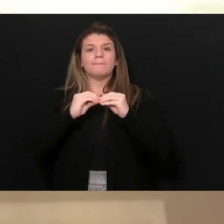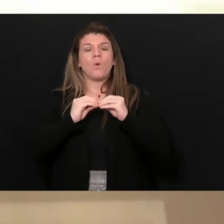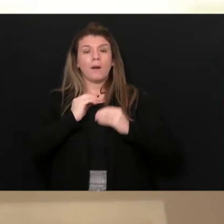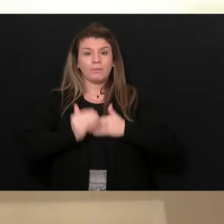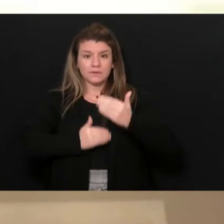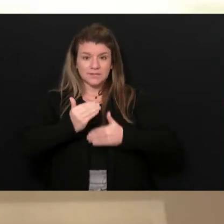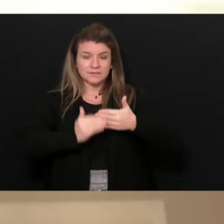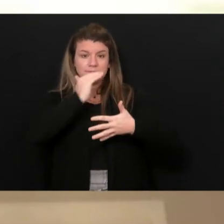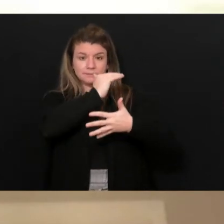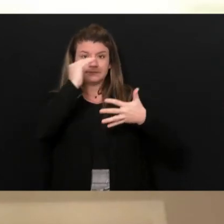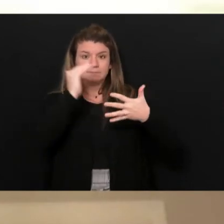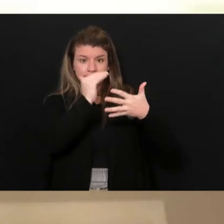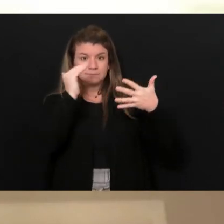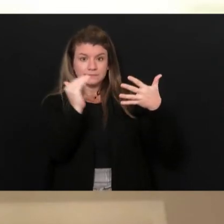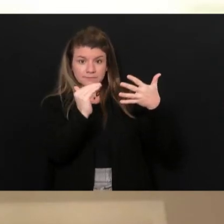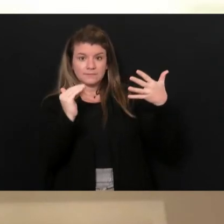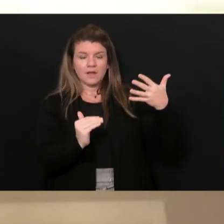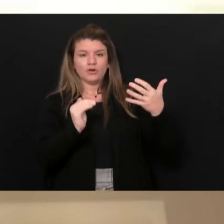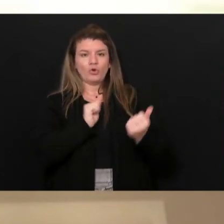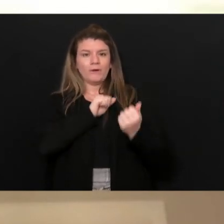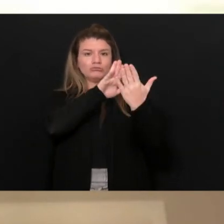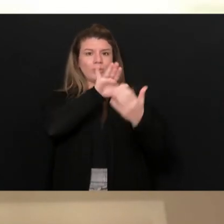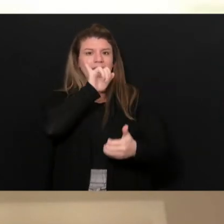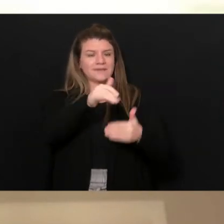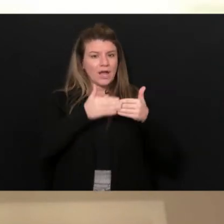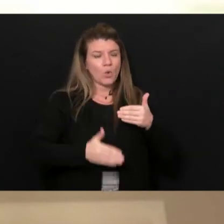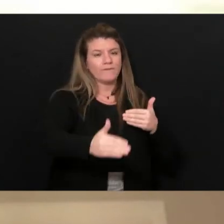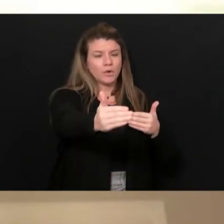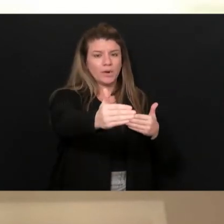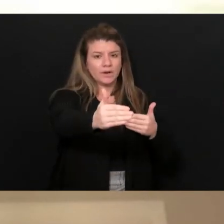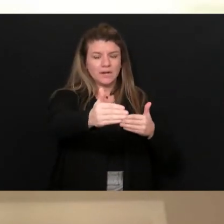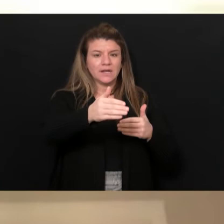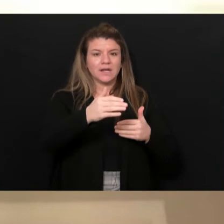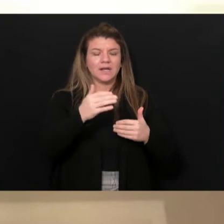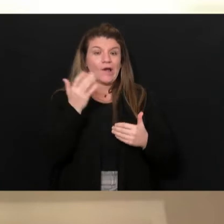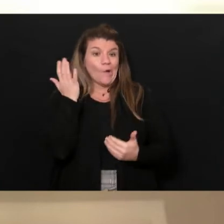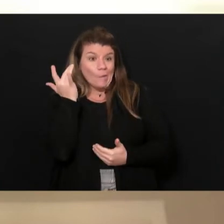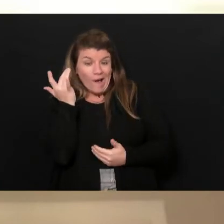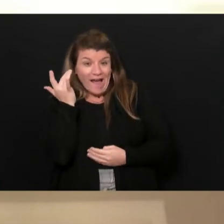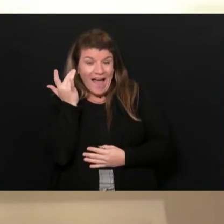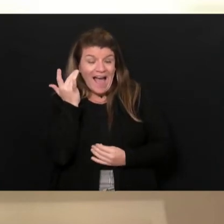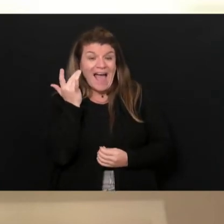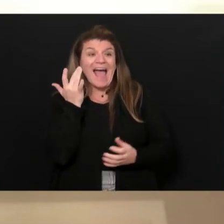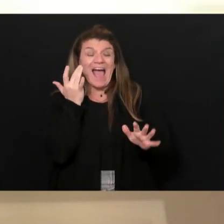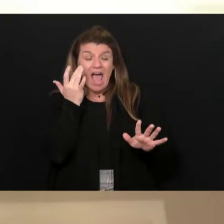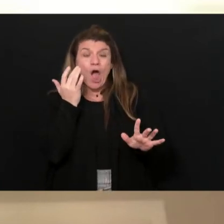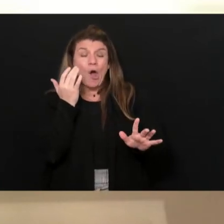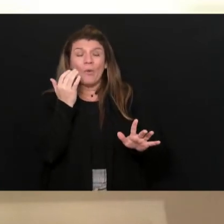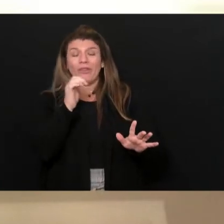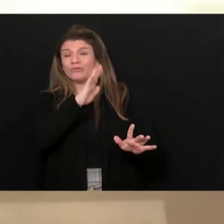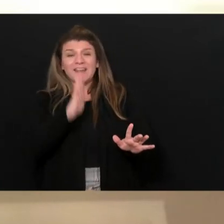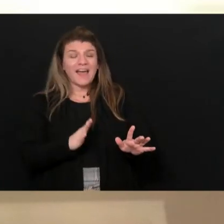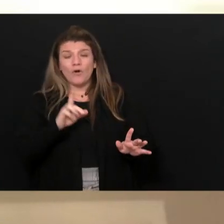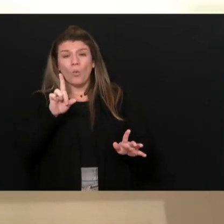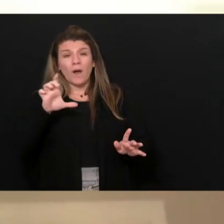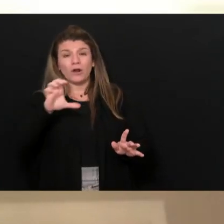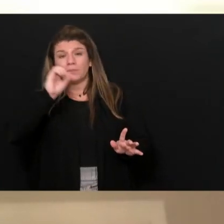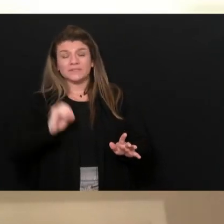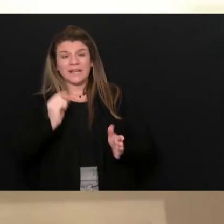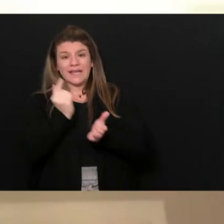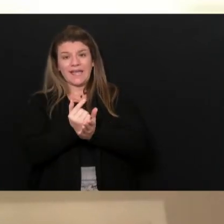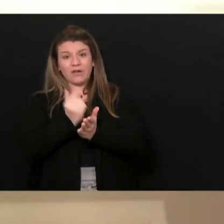step to address this going forward. So while there's never 100% guarantee,